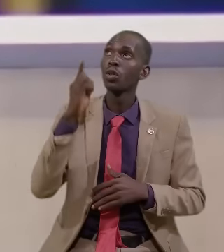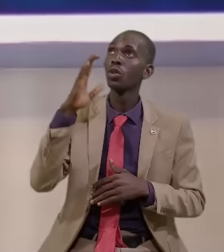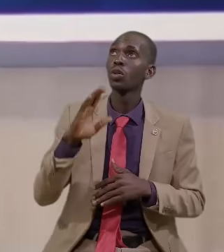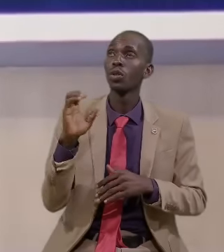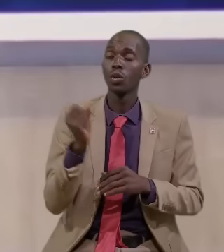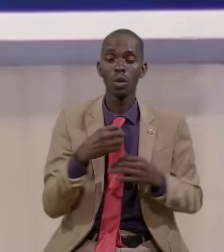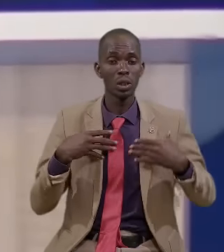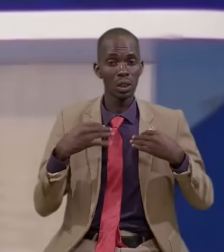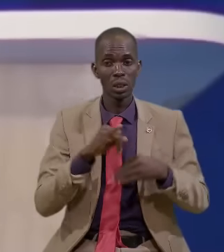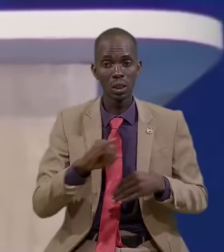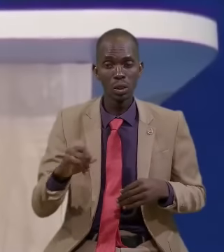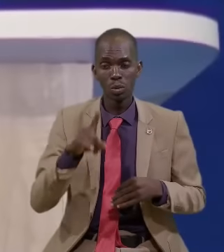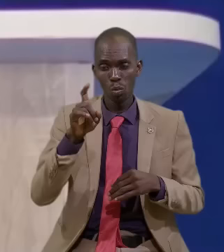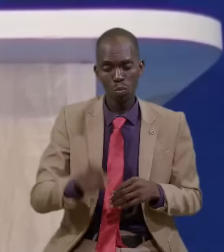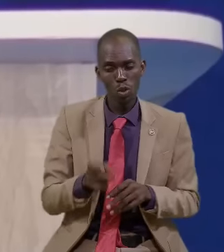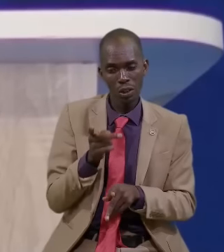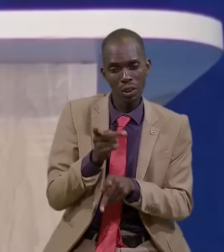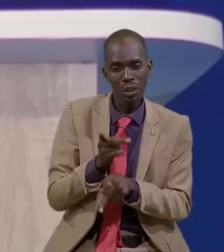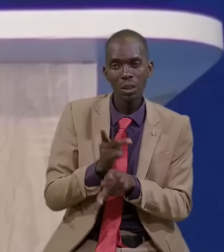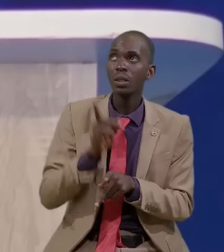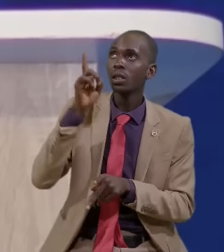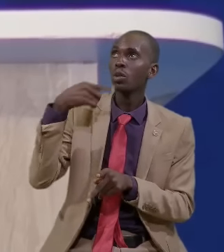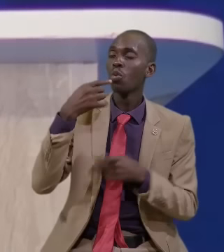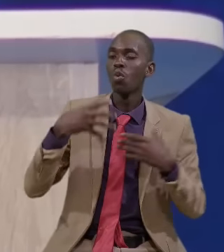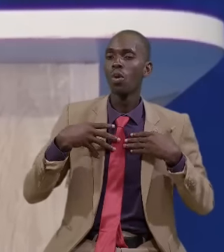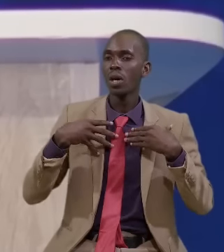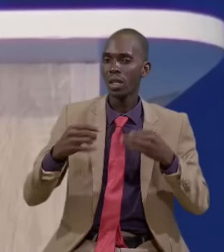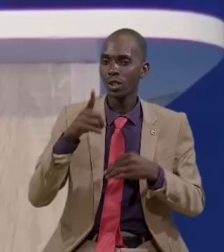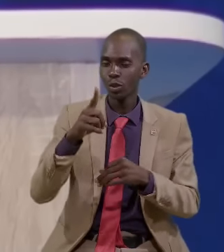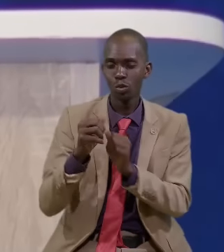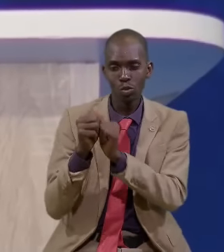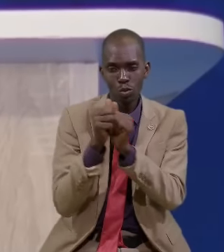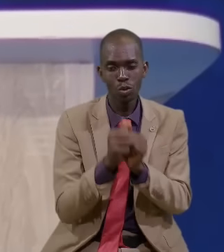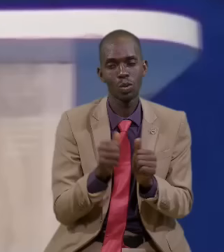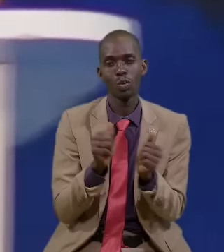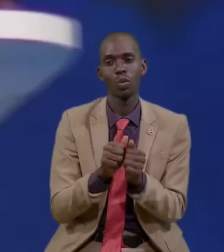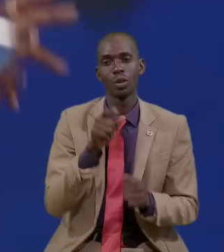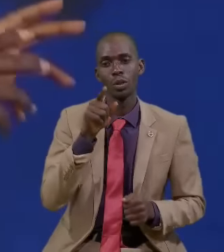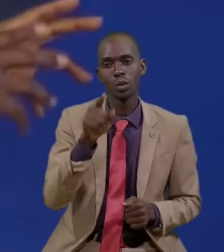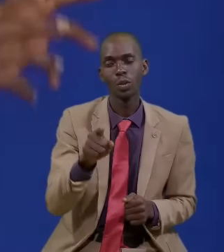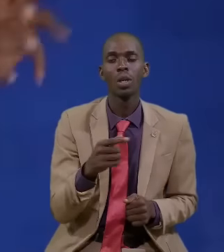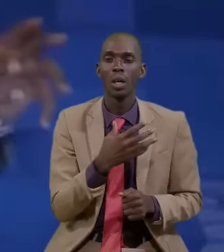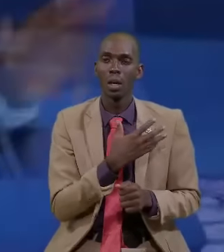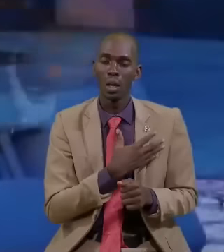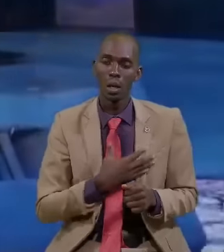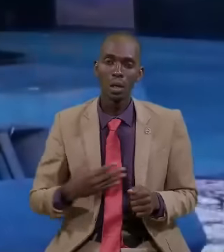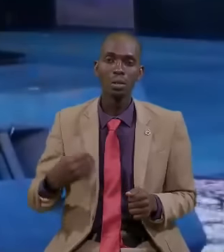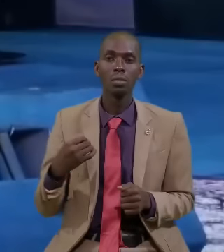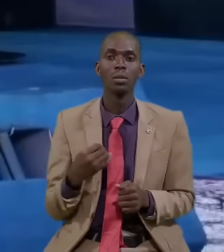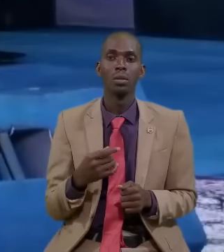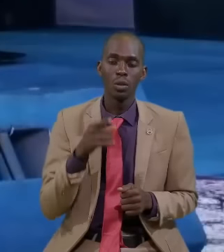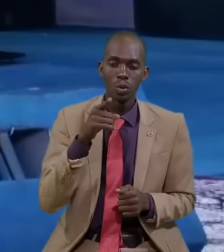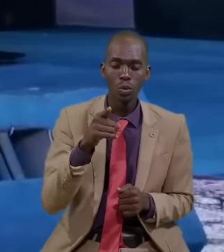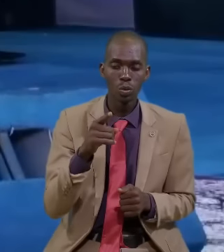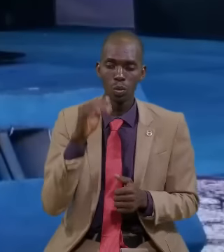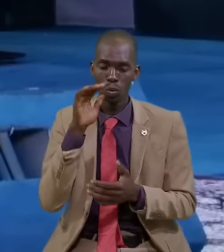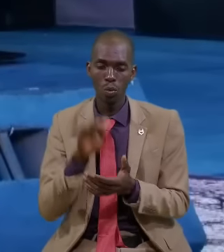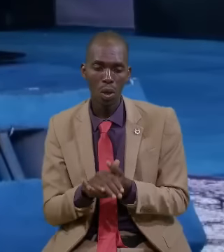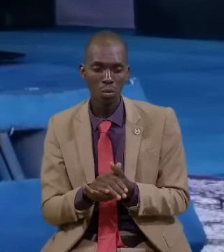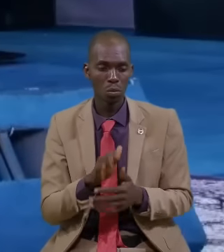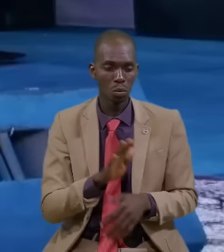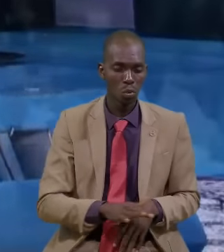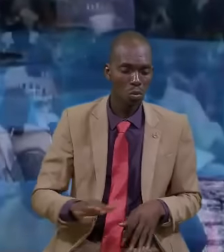yourself will not go beyond healing and you come to salvation. And you, your wife, your children, your